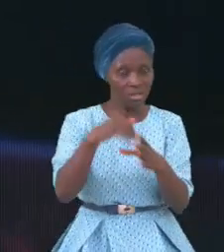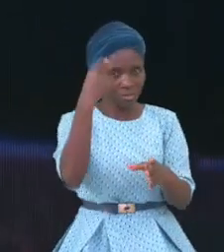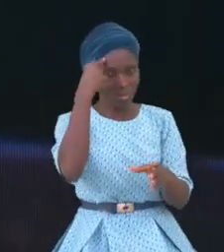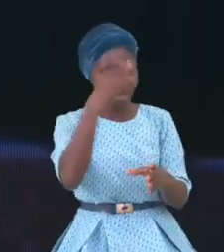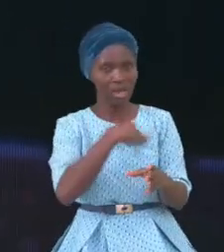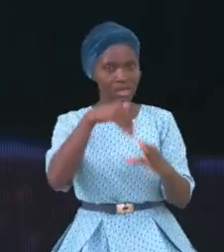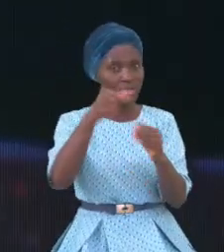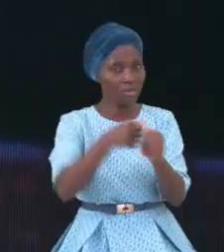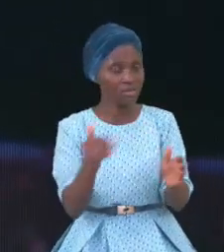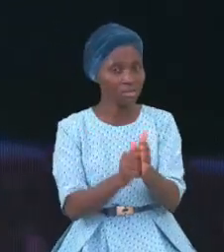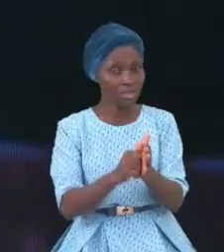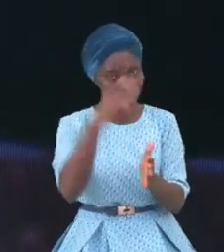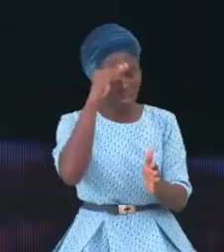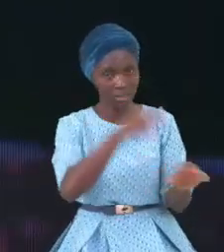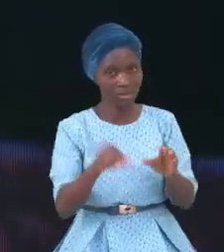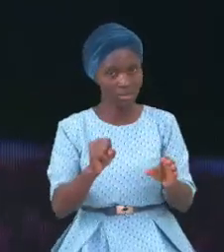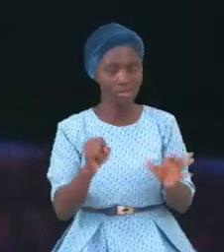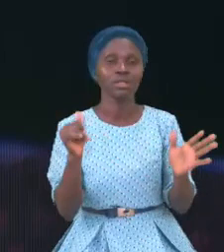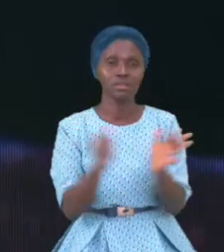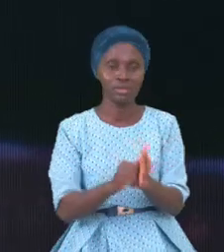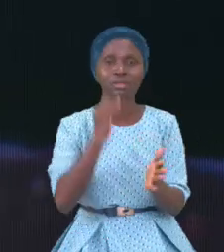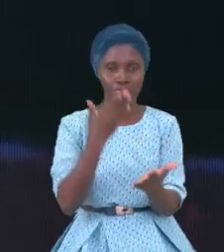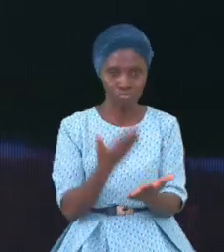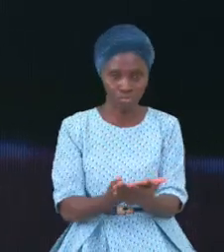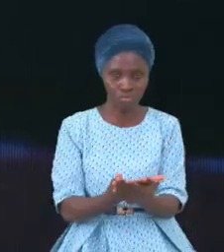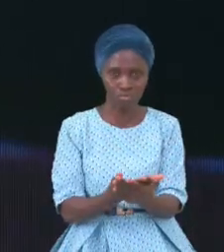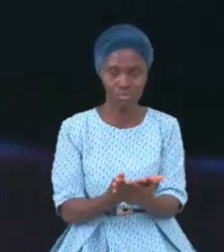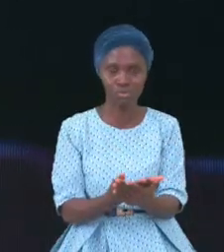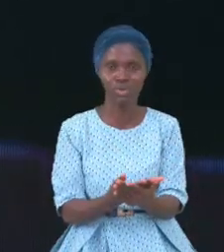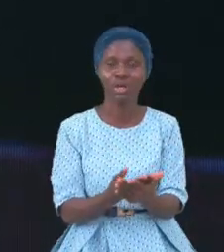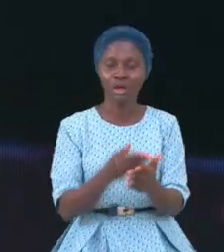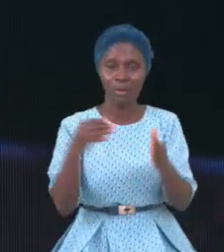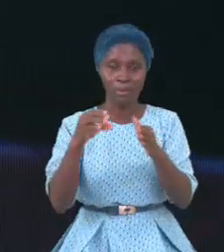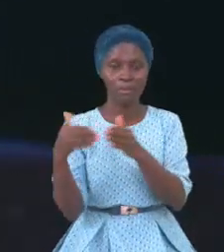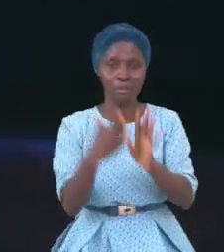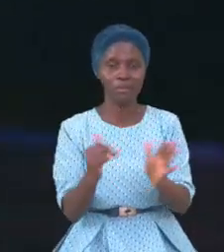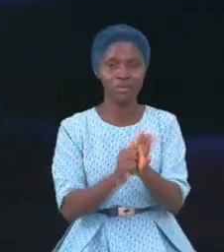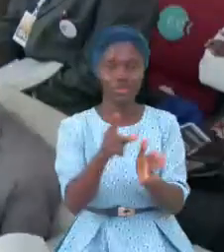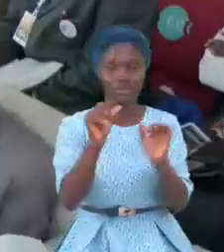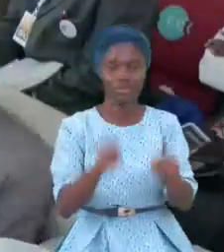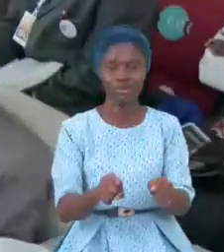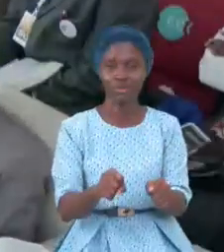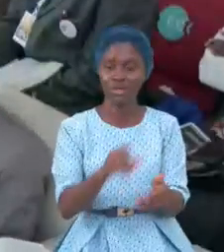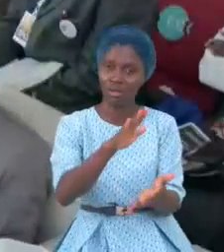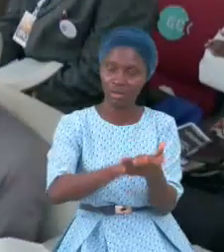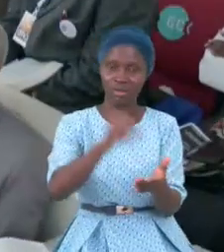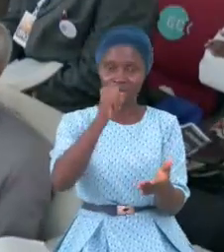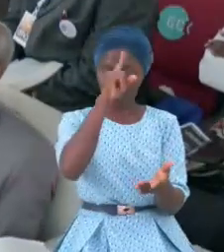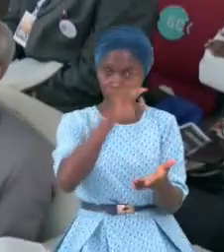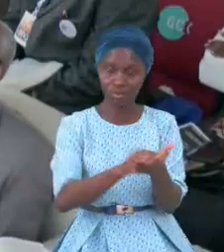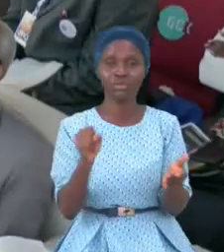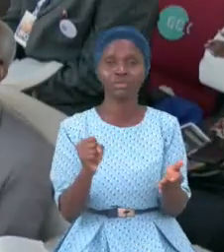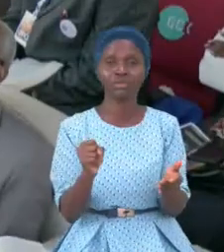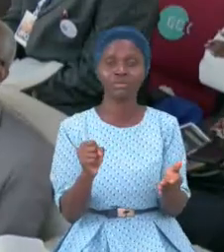the trusted mentor, and we need companionship and communion with the